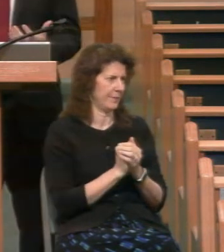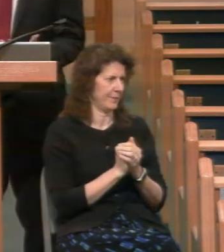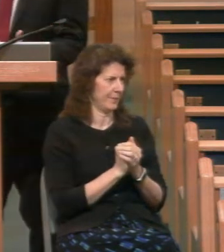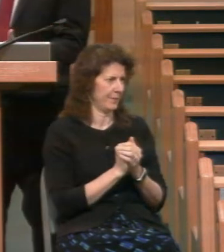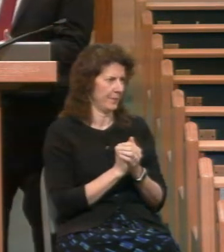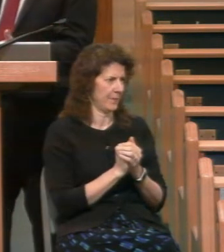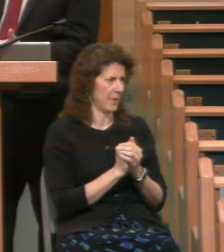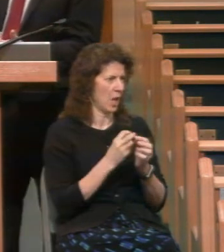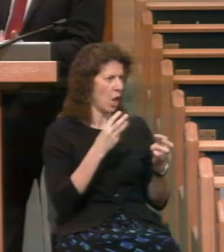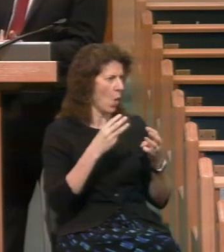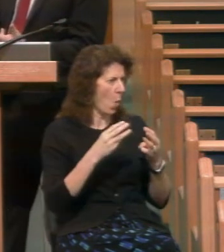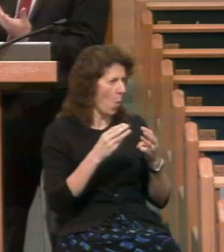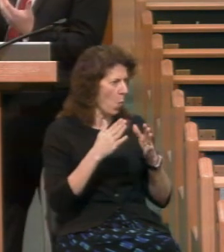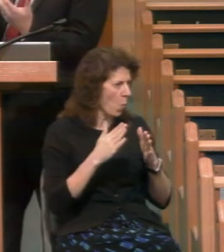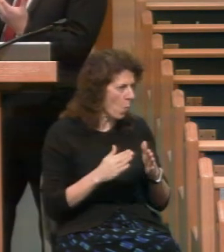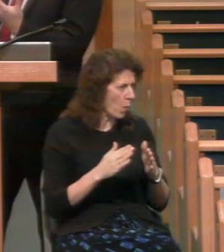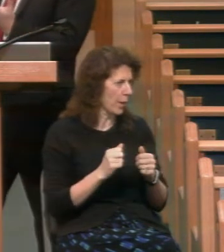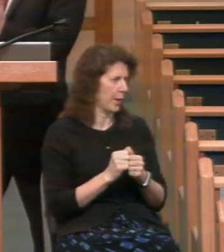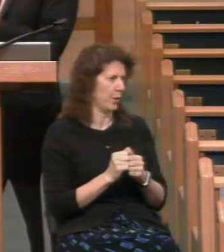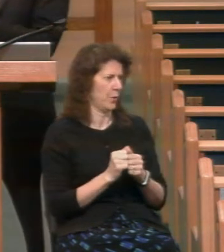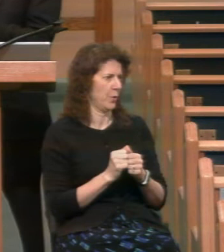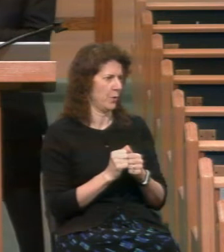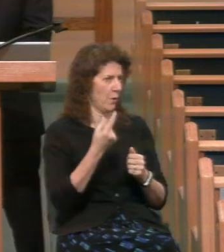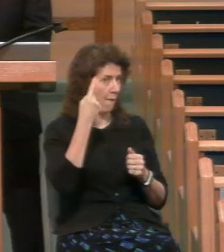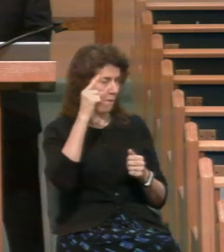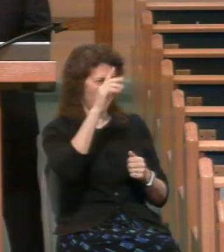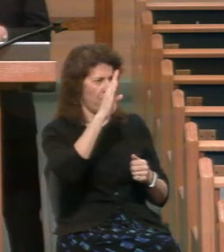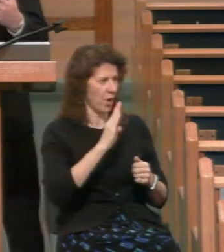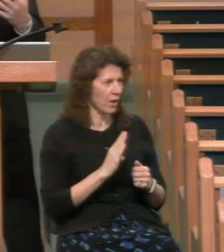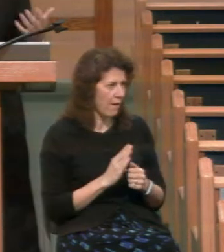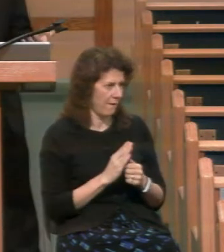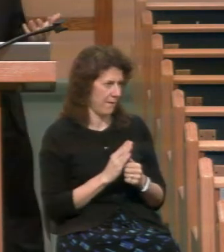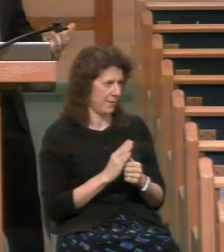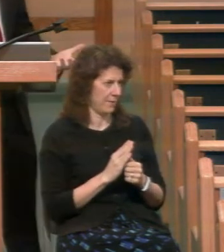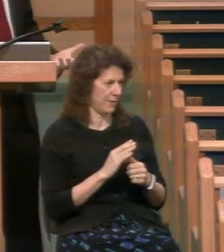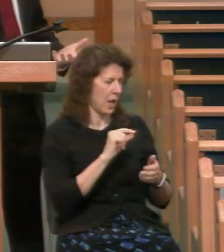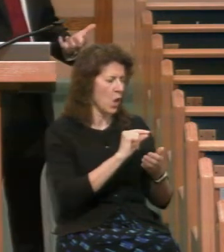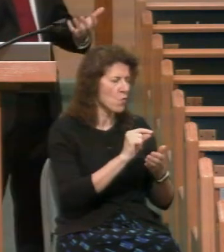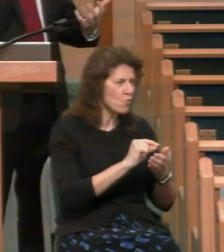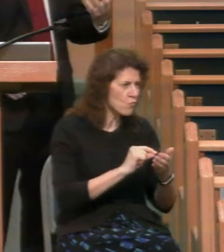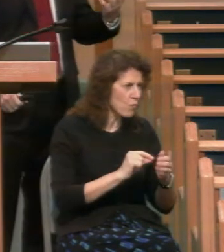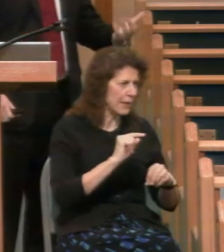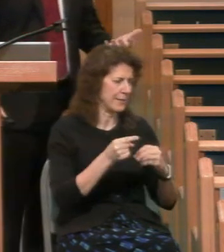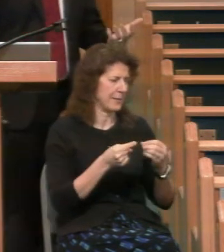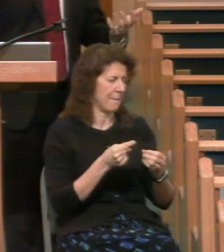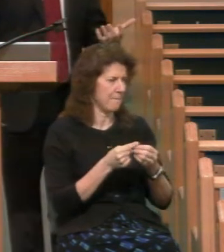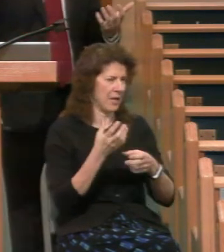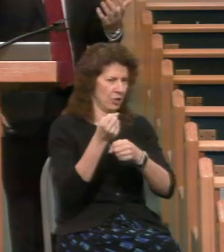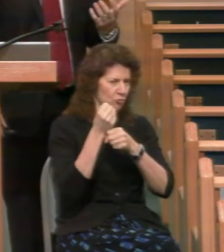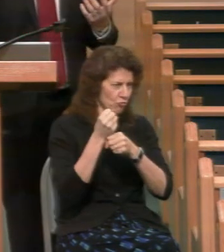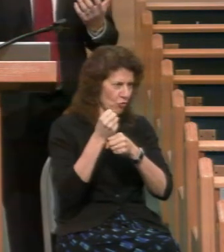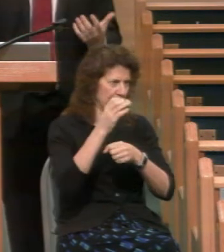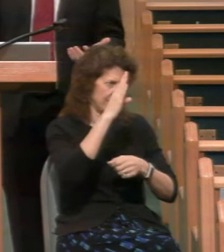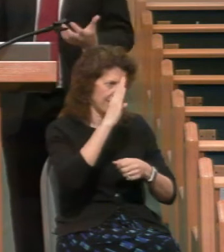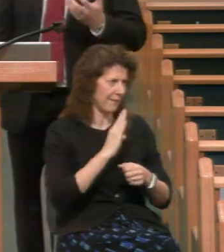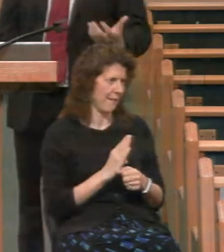warrior poet writing the Psalms and being a warrior of God. But when you read the Psalms, you see God is